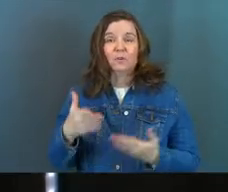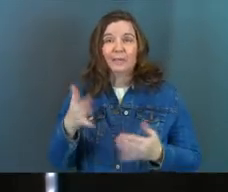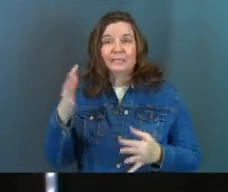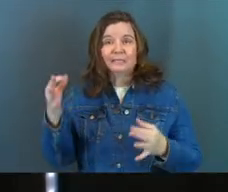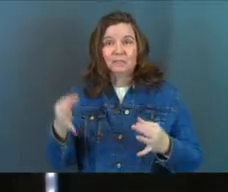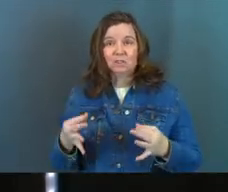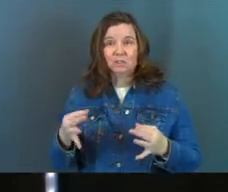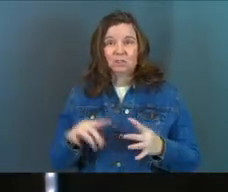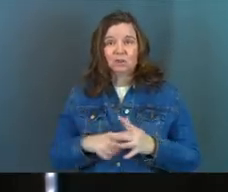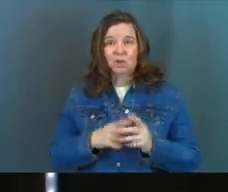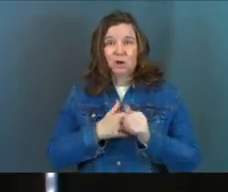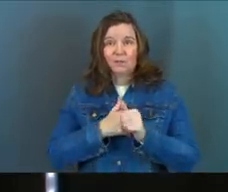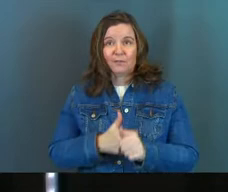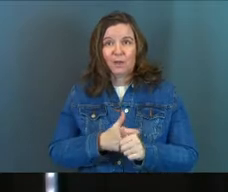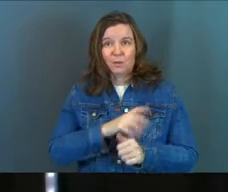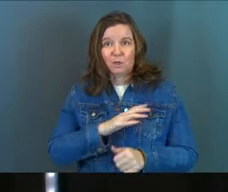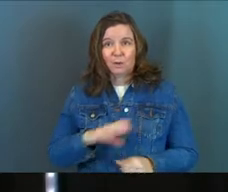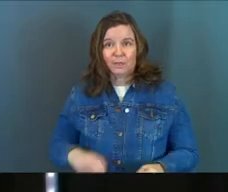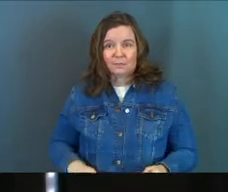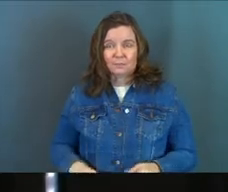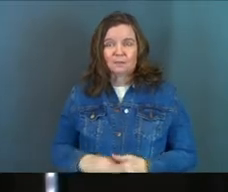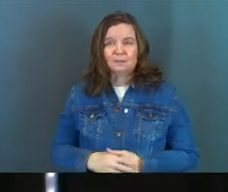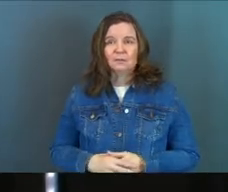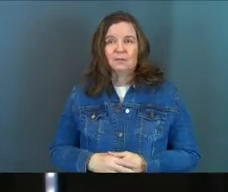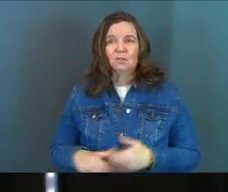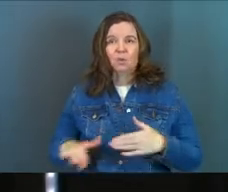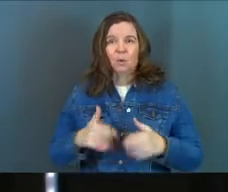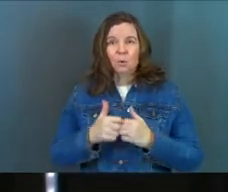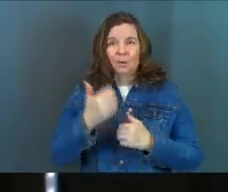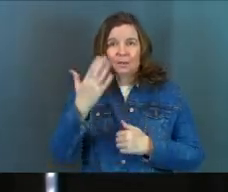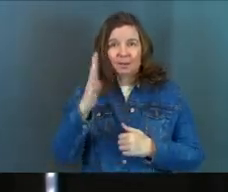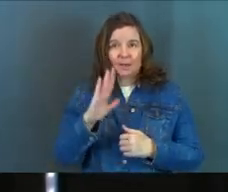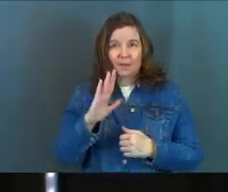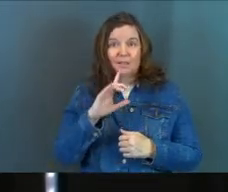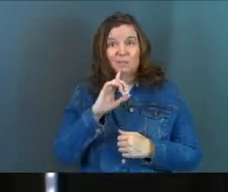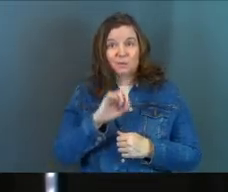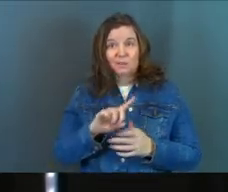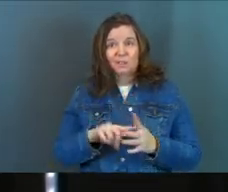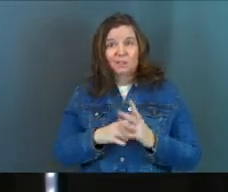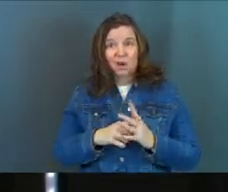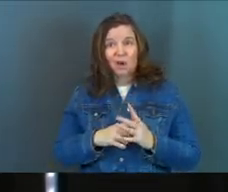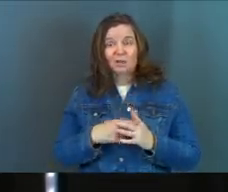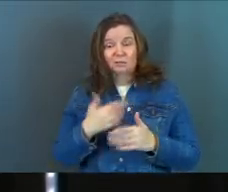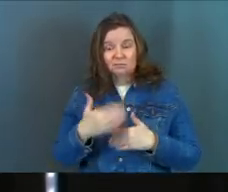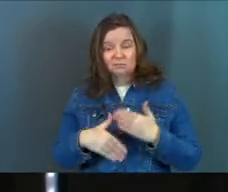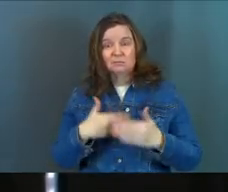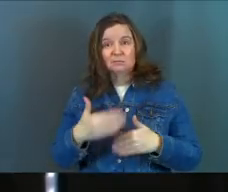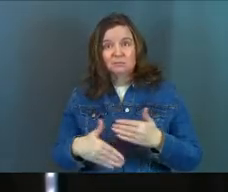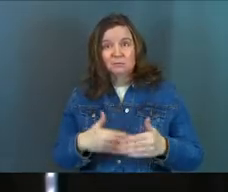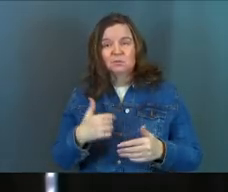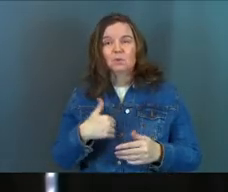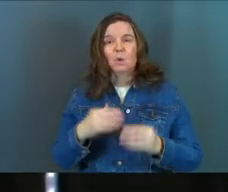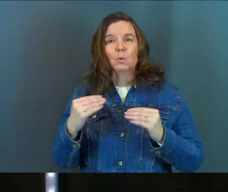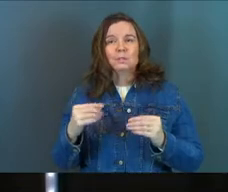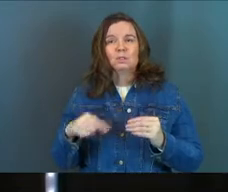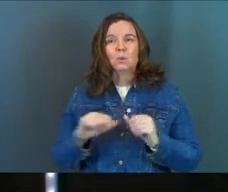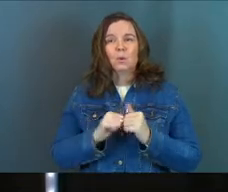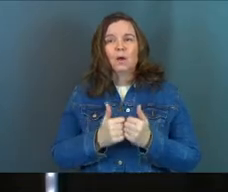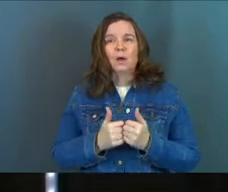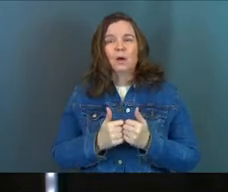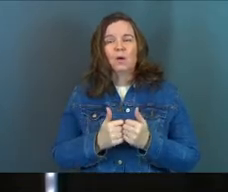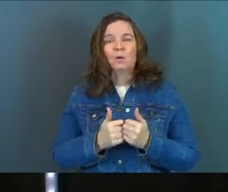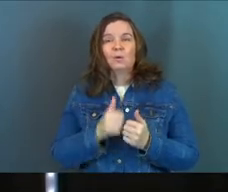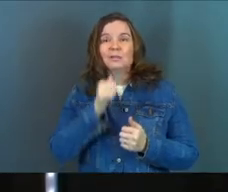made decisions to start following Christ. Your walk with God is really starting to go. So we're teaching you